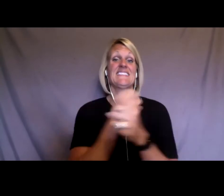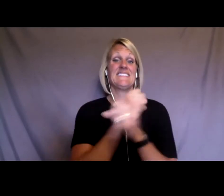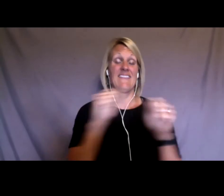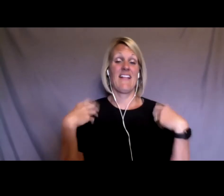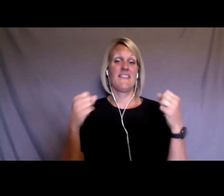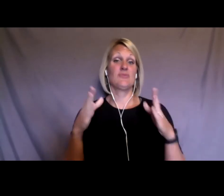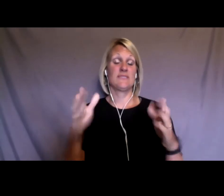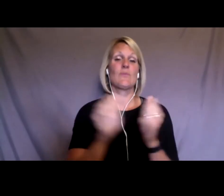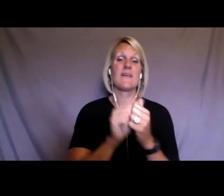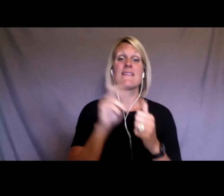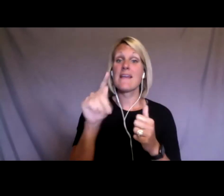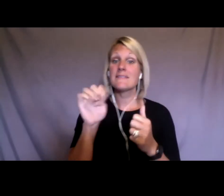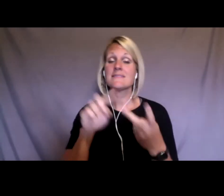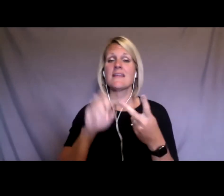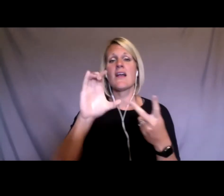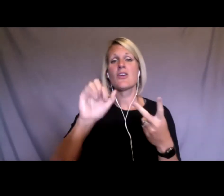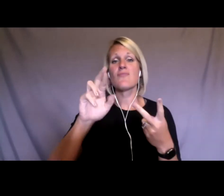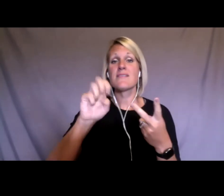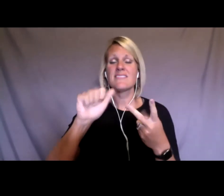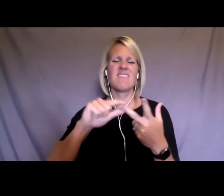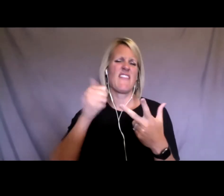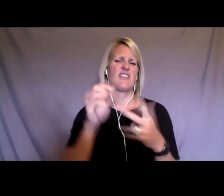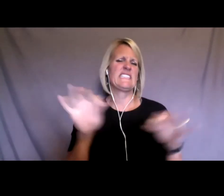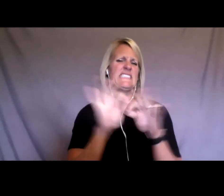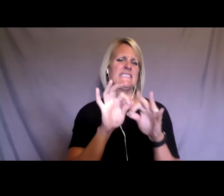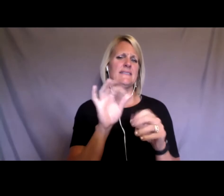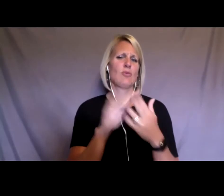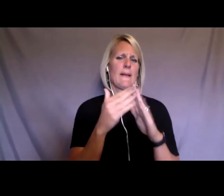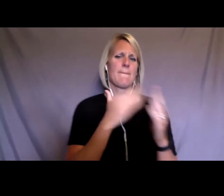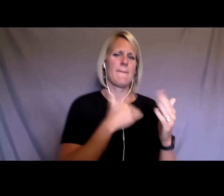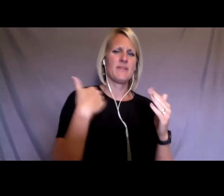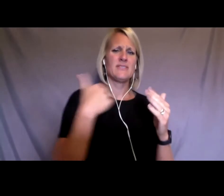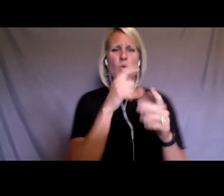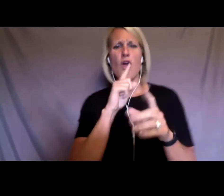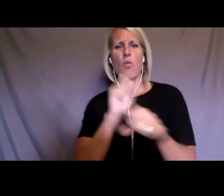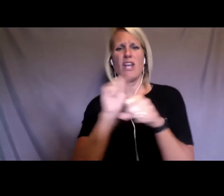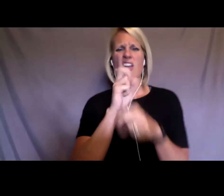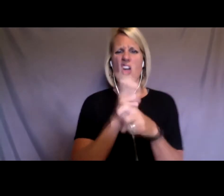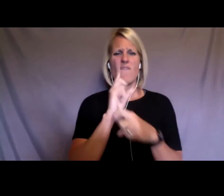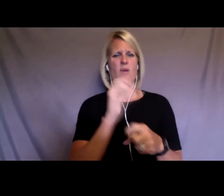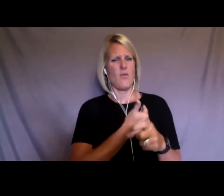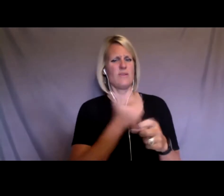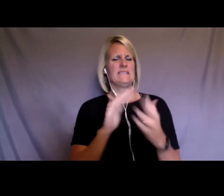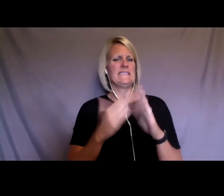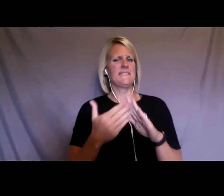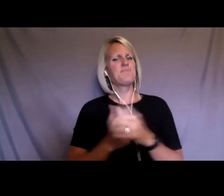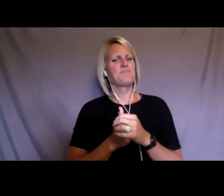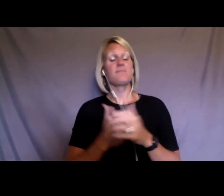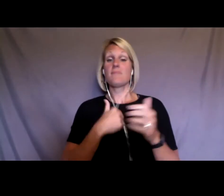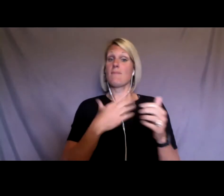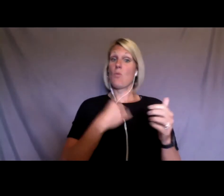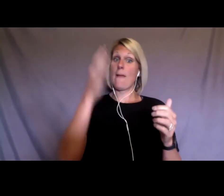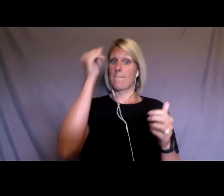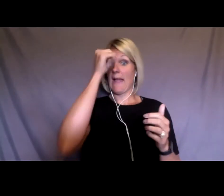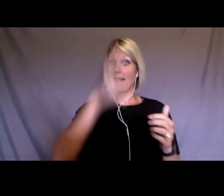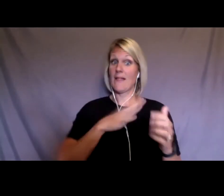key community members, great people working hard for our city. I'm a white male with a collared